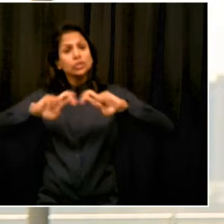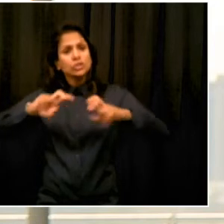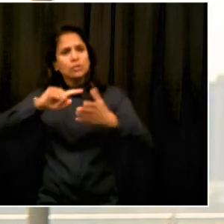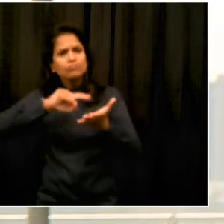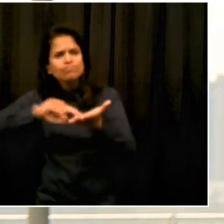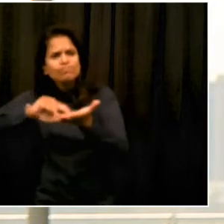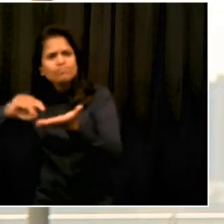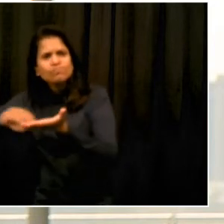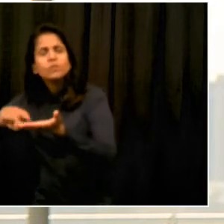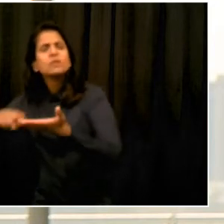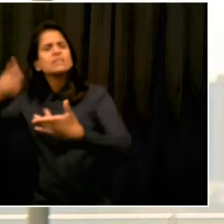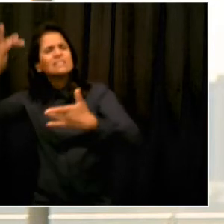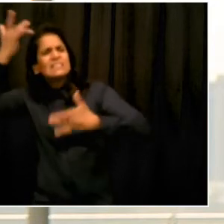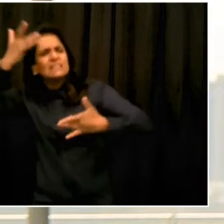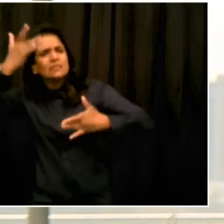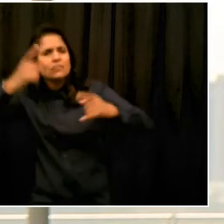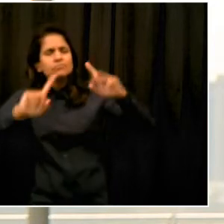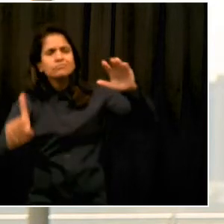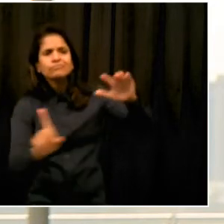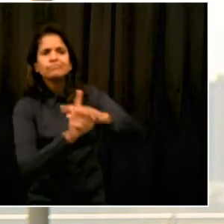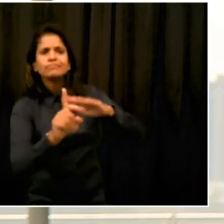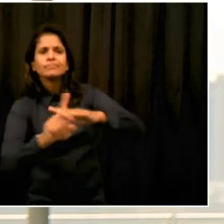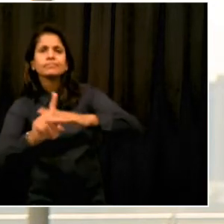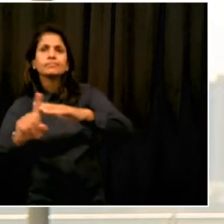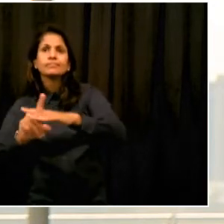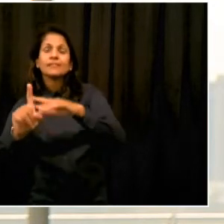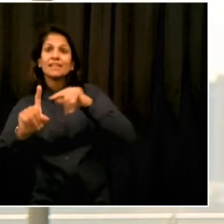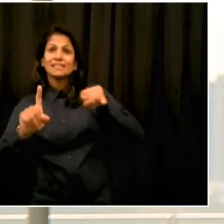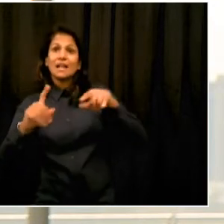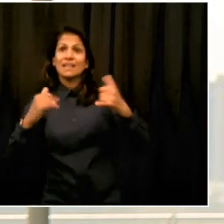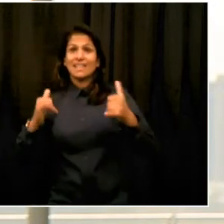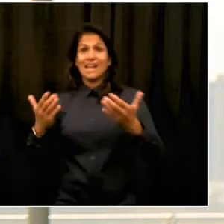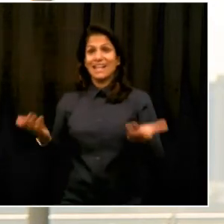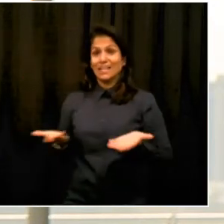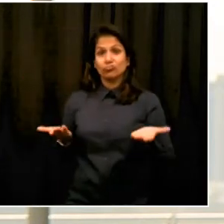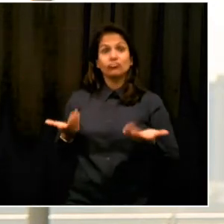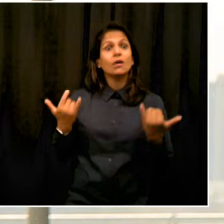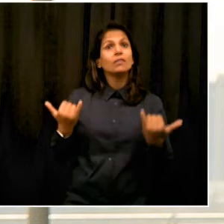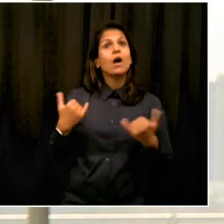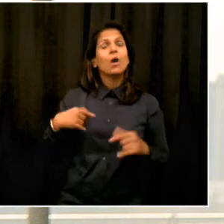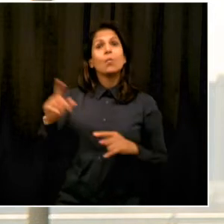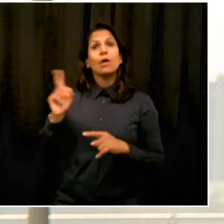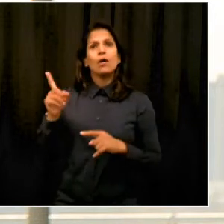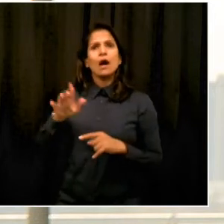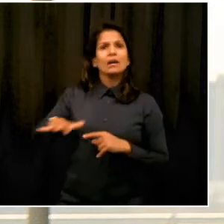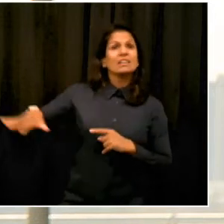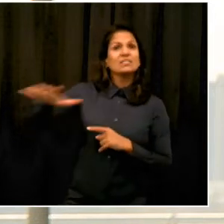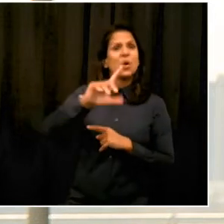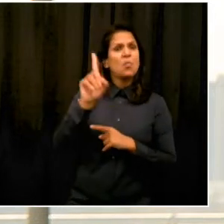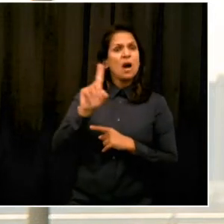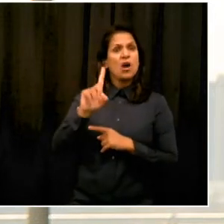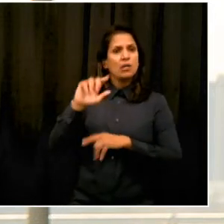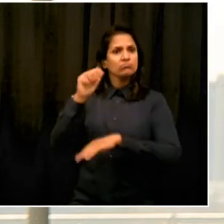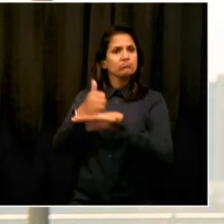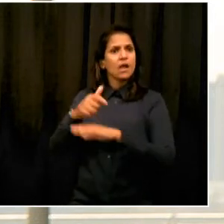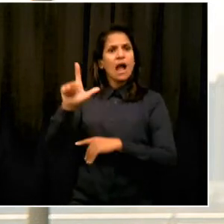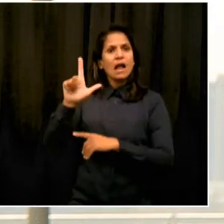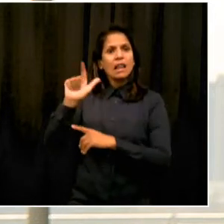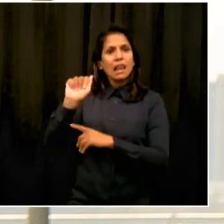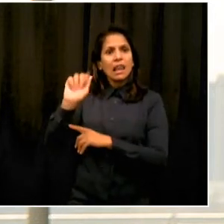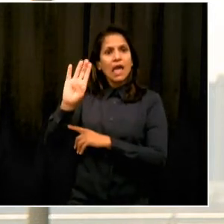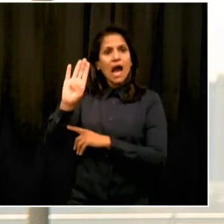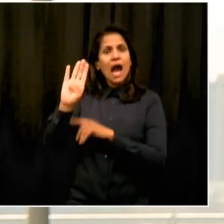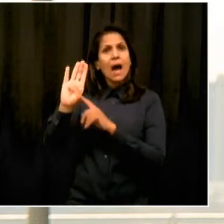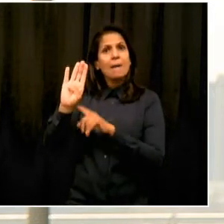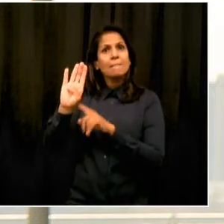COVID-19. The lab, which was just opened last week, is dedicated to processing COVID-19 test results for